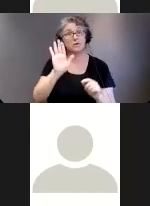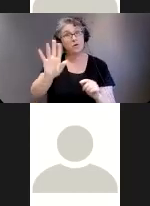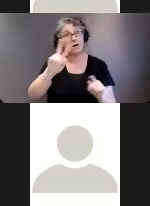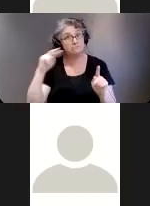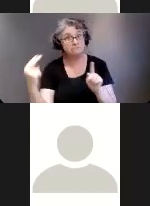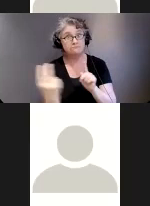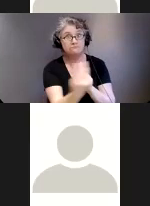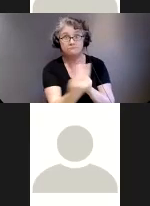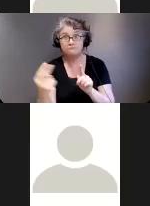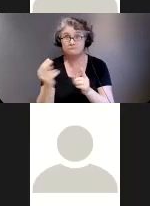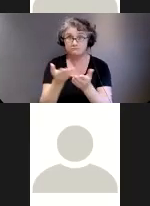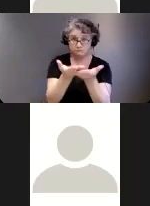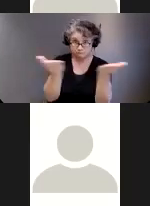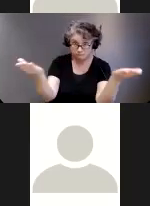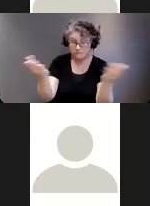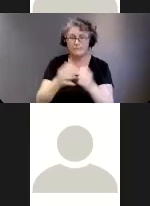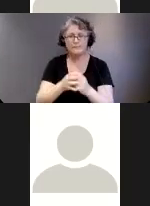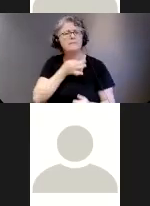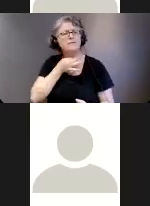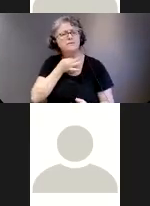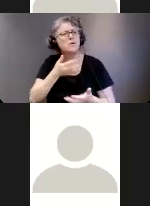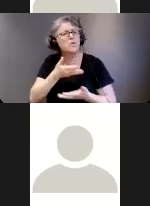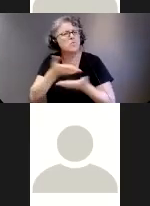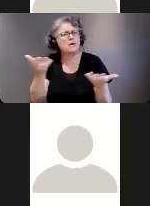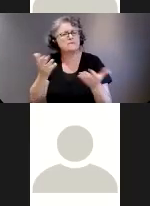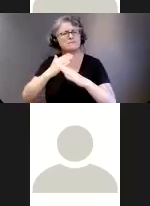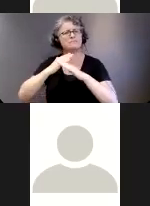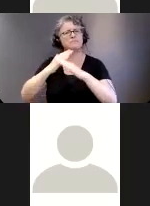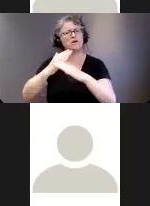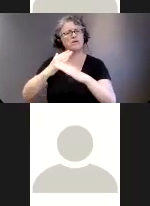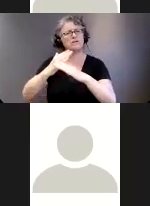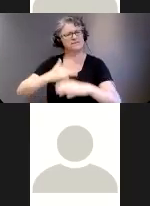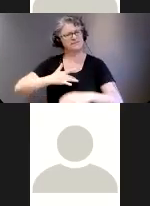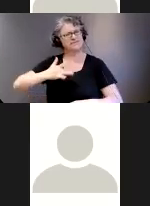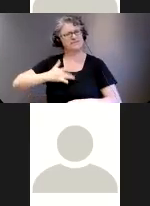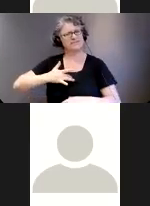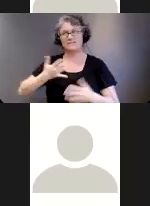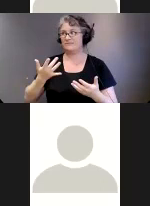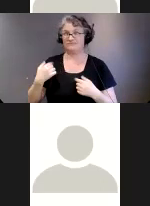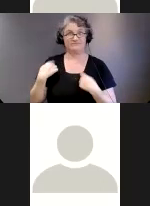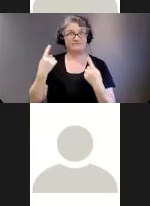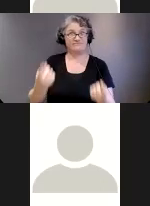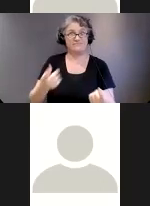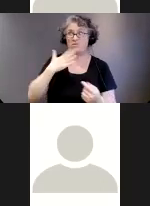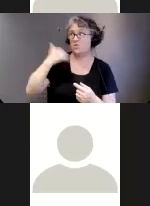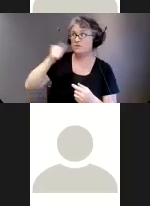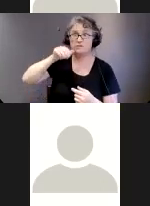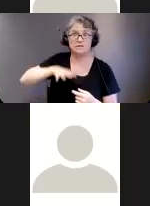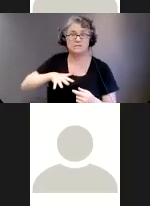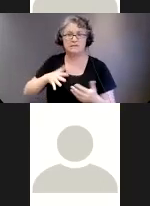perspective, what are some of the barriers that you feel might be present for older women in